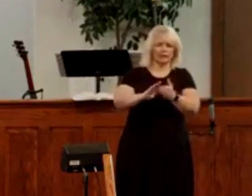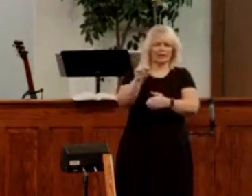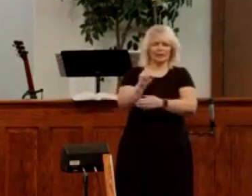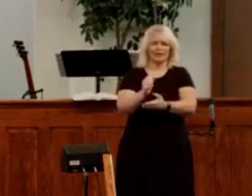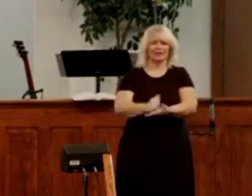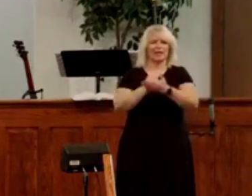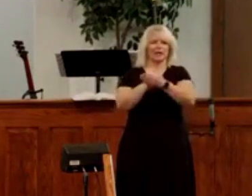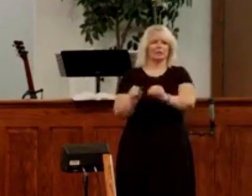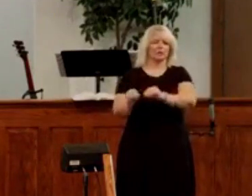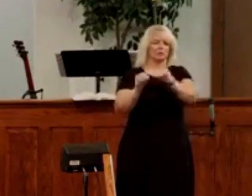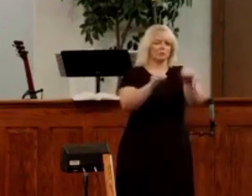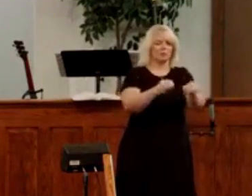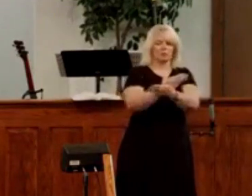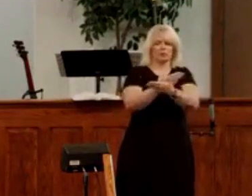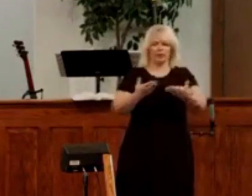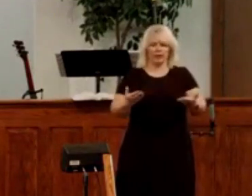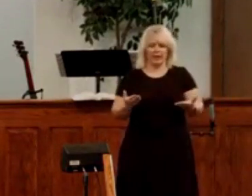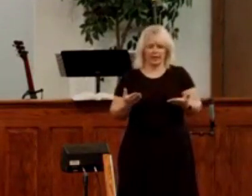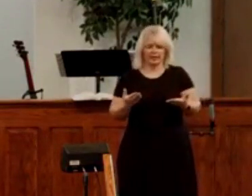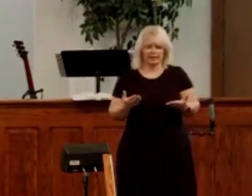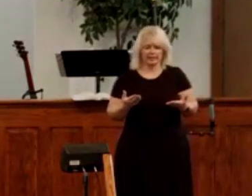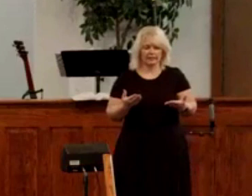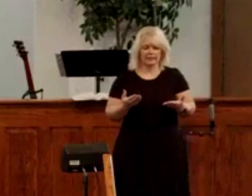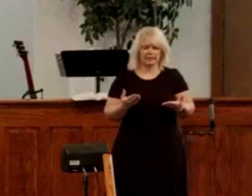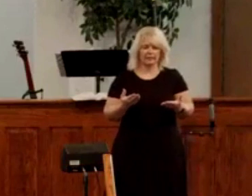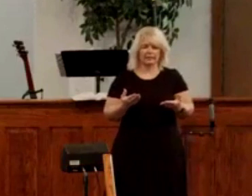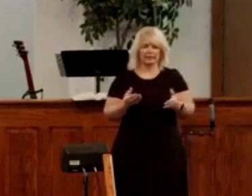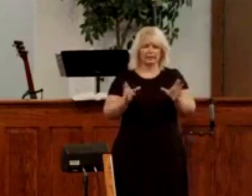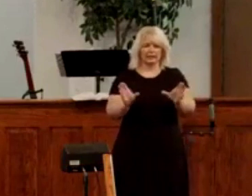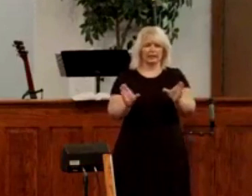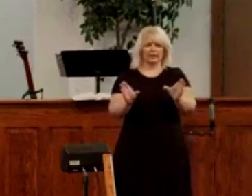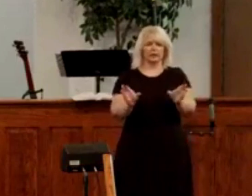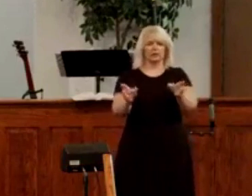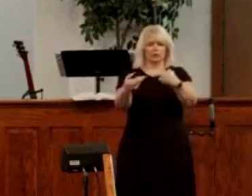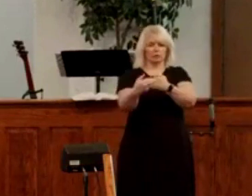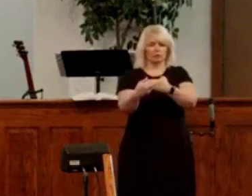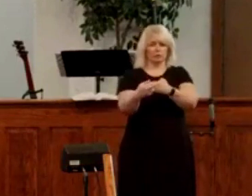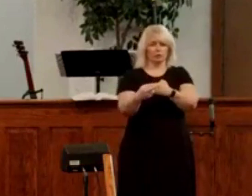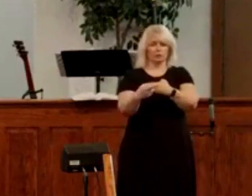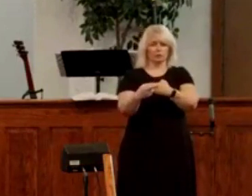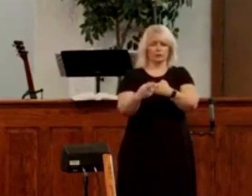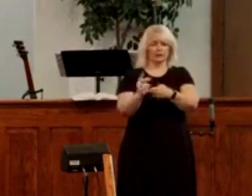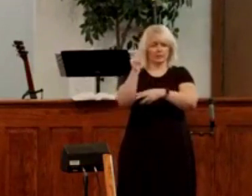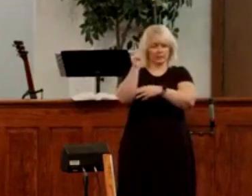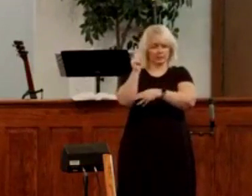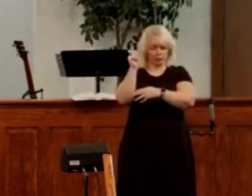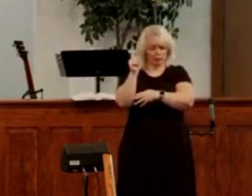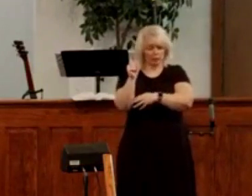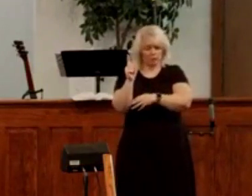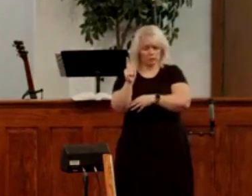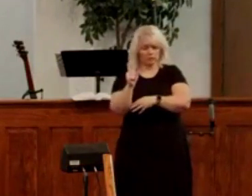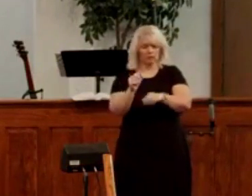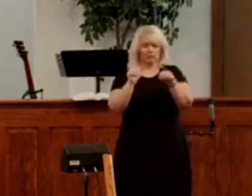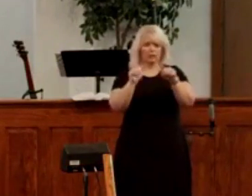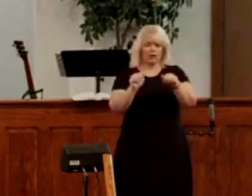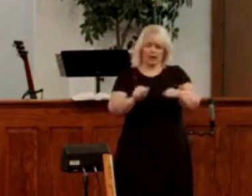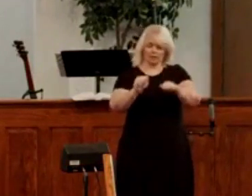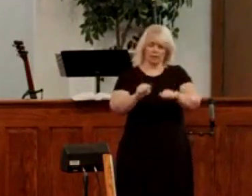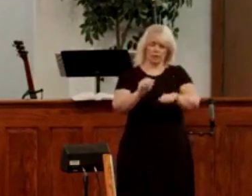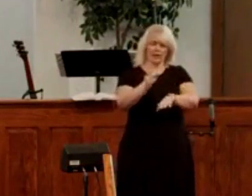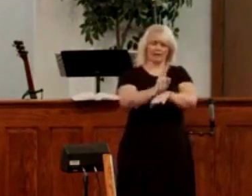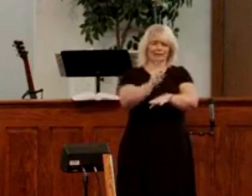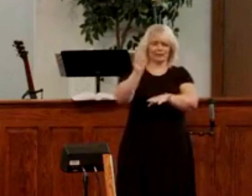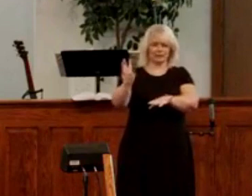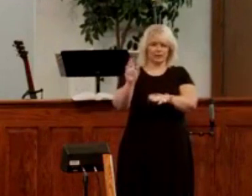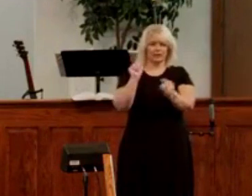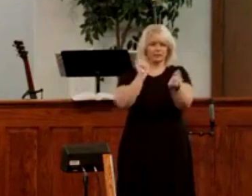we are going to be moving furniture in the classrooms upstairs, and so if you could get here around, if you're able, and you can get here around 6 o'clock tomorrow night, I'll